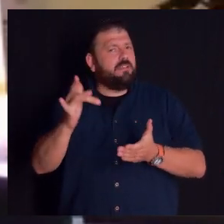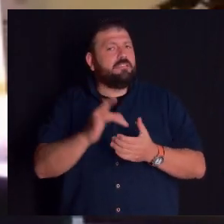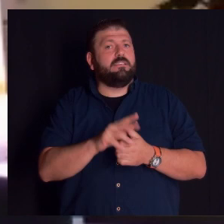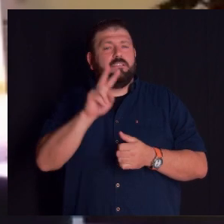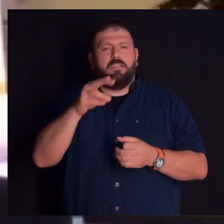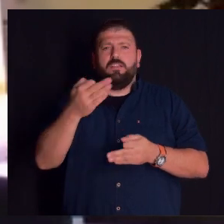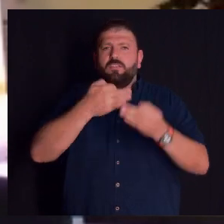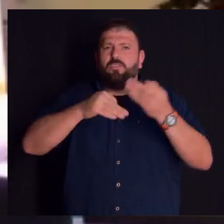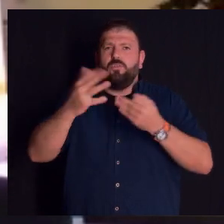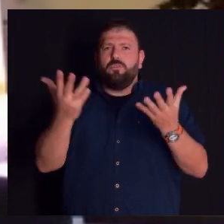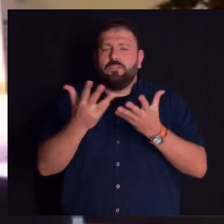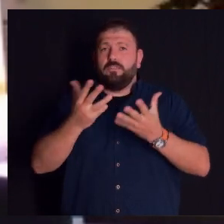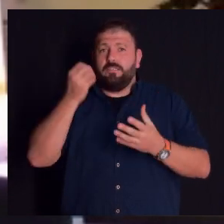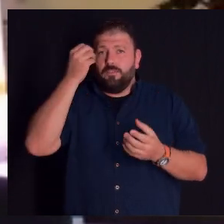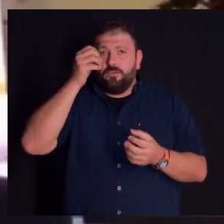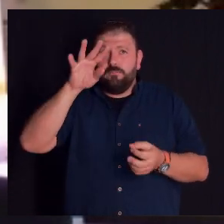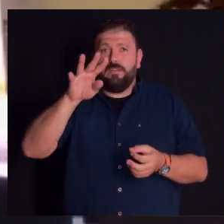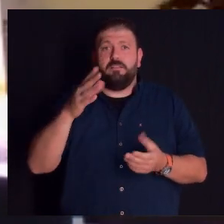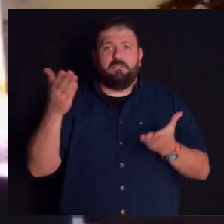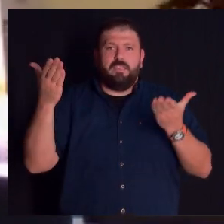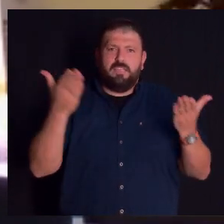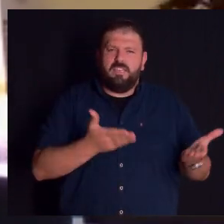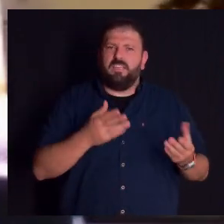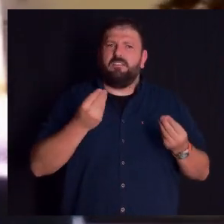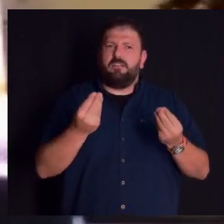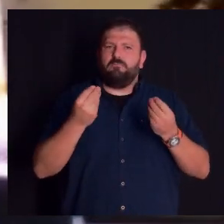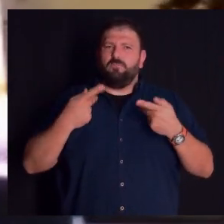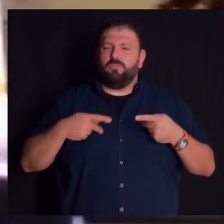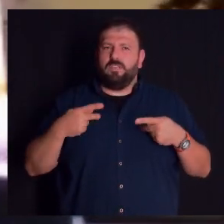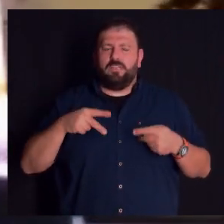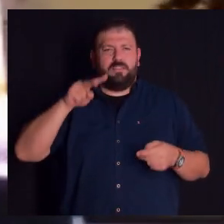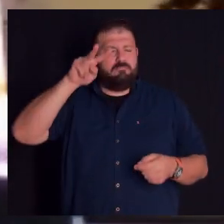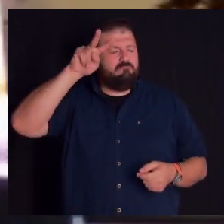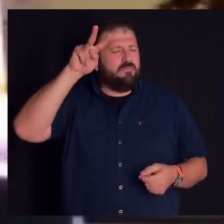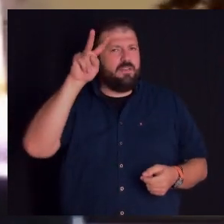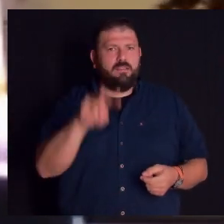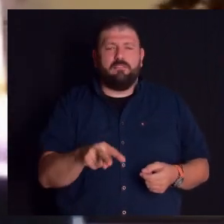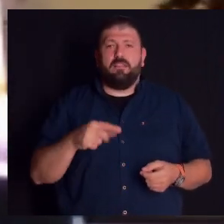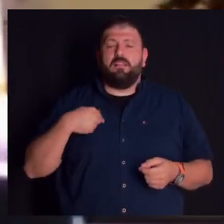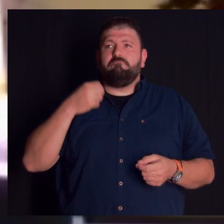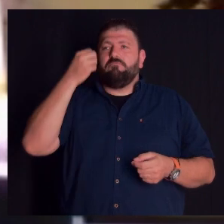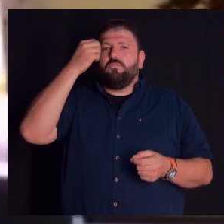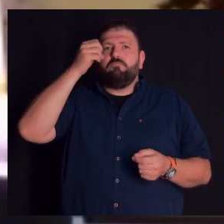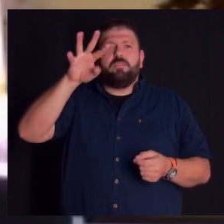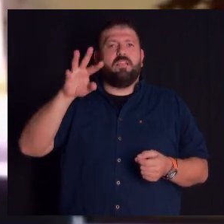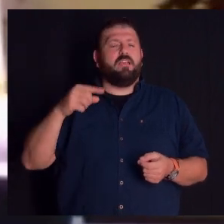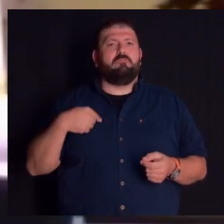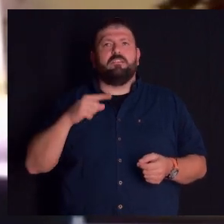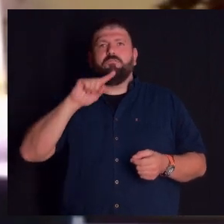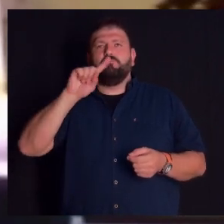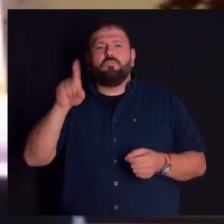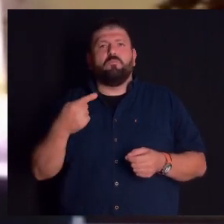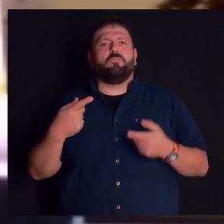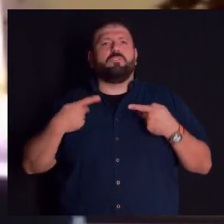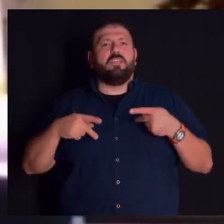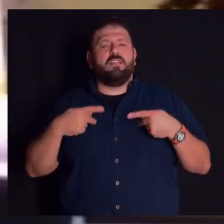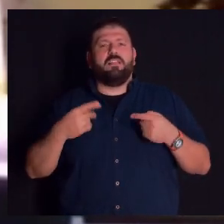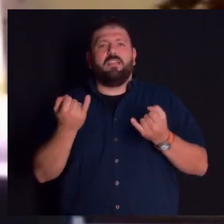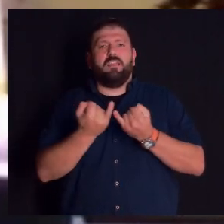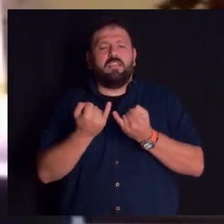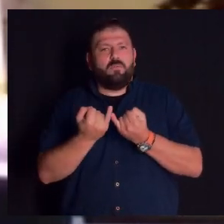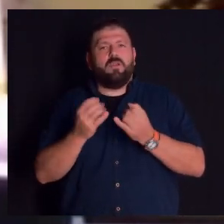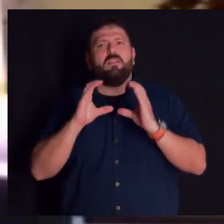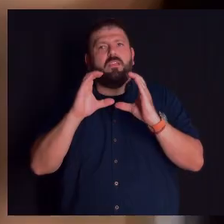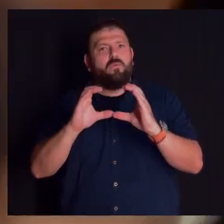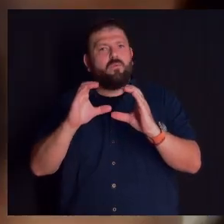haciendo que opportunity and OmniLife pues, everybody that llegue is a muchos porque behind us. verdaderamente OmniLife So for somos sure, gente que OmniLife cuida a is la people gente.